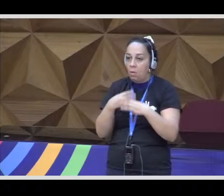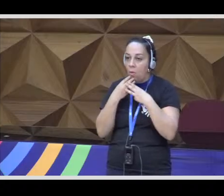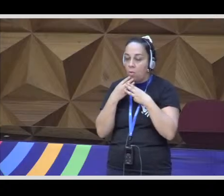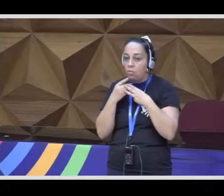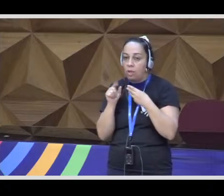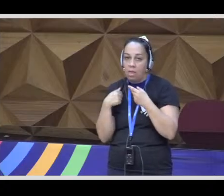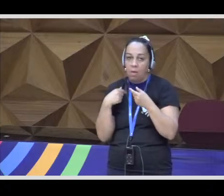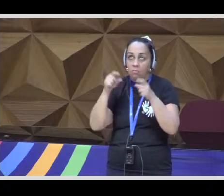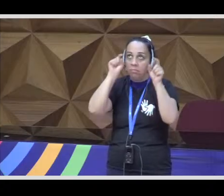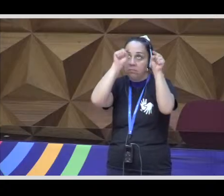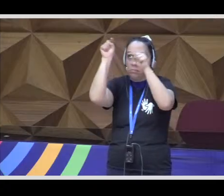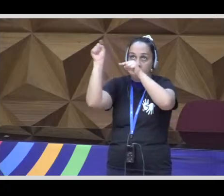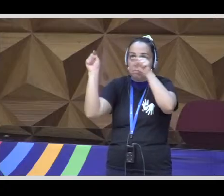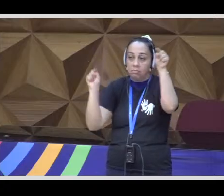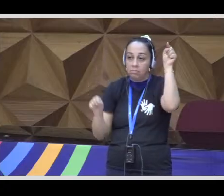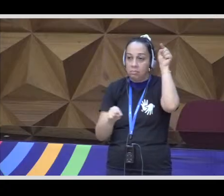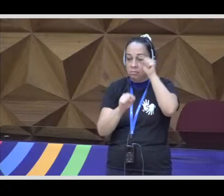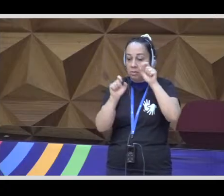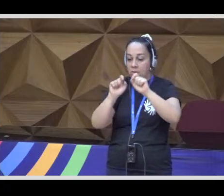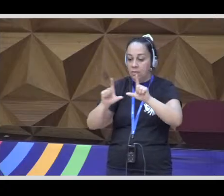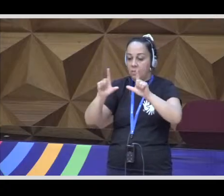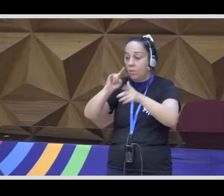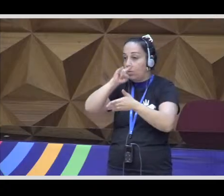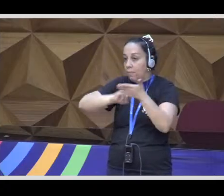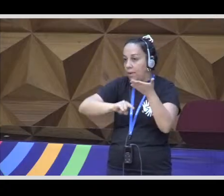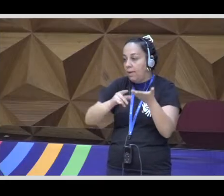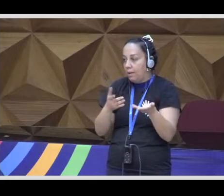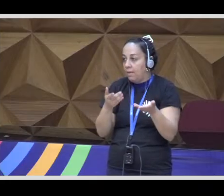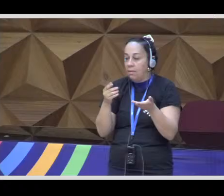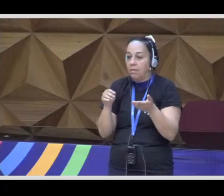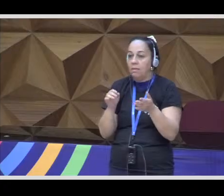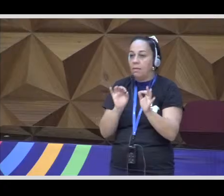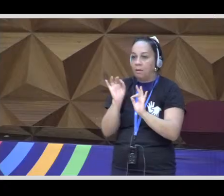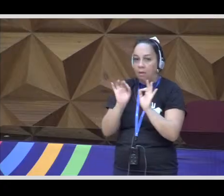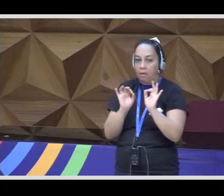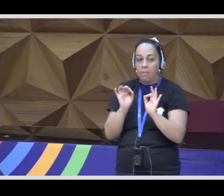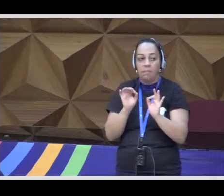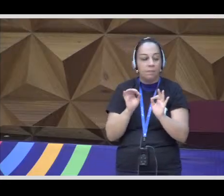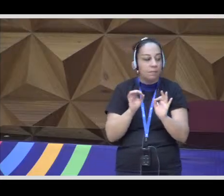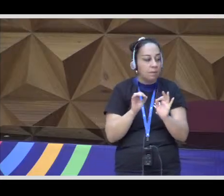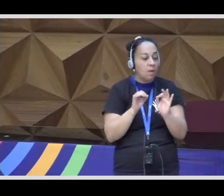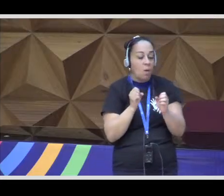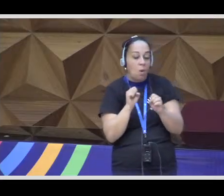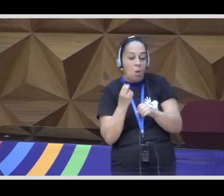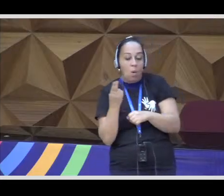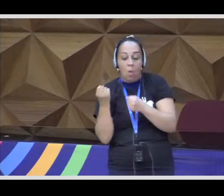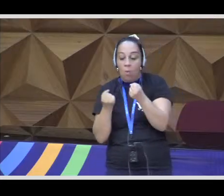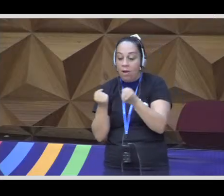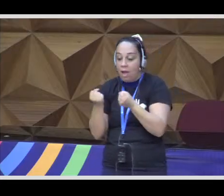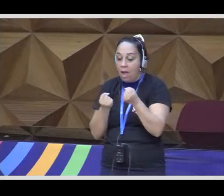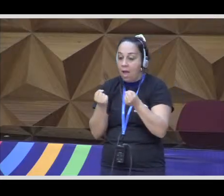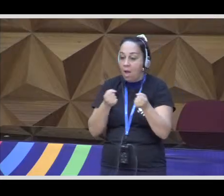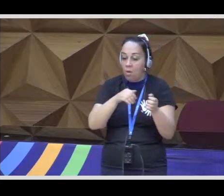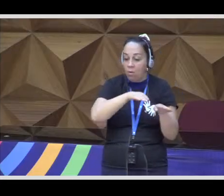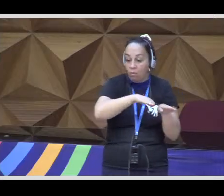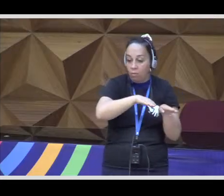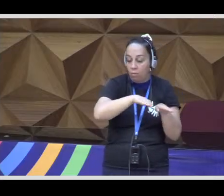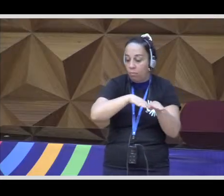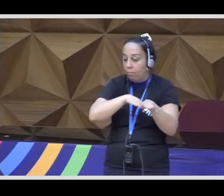that, and as the car turns, I can just move the Word document slightly. For the swinging balls